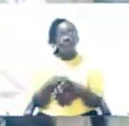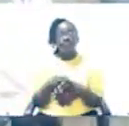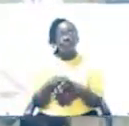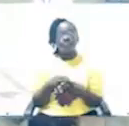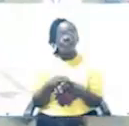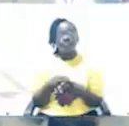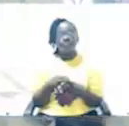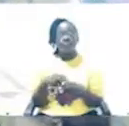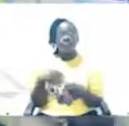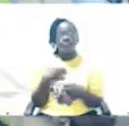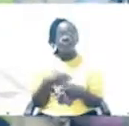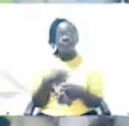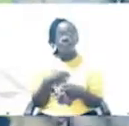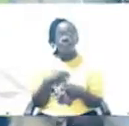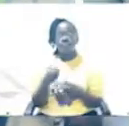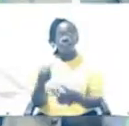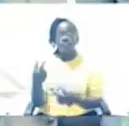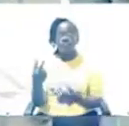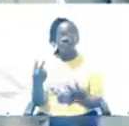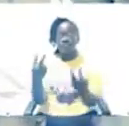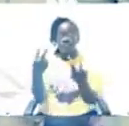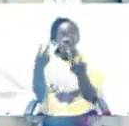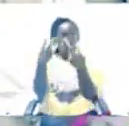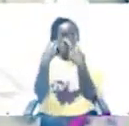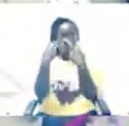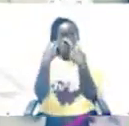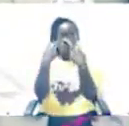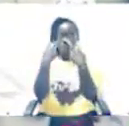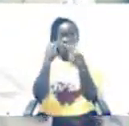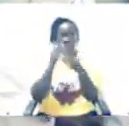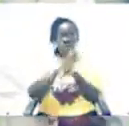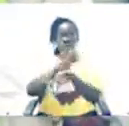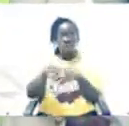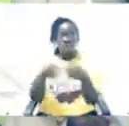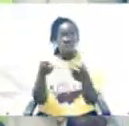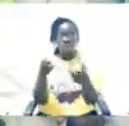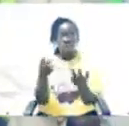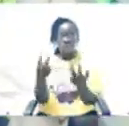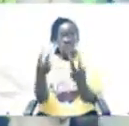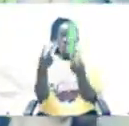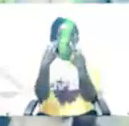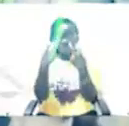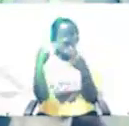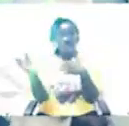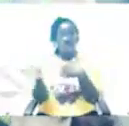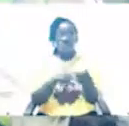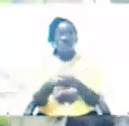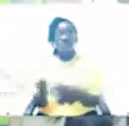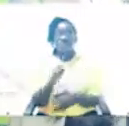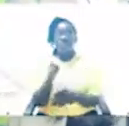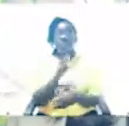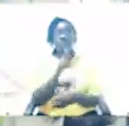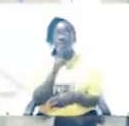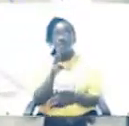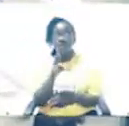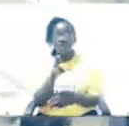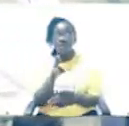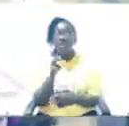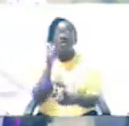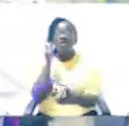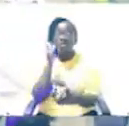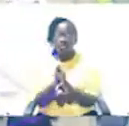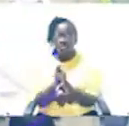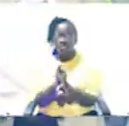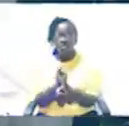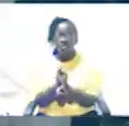Auntie, can you lift up your eyes and look at me? Whether you are on social media or you are on television or wherever you are, I want you to